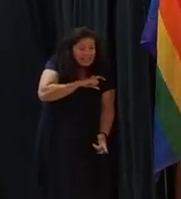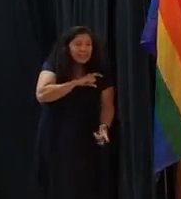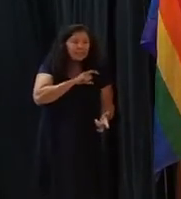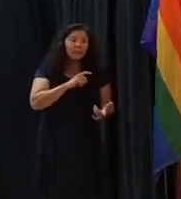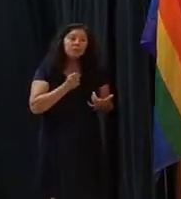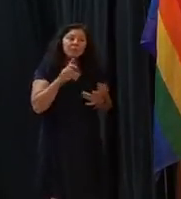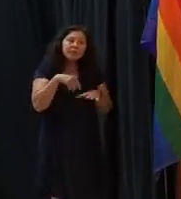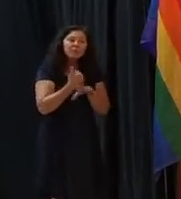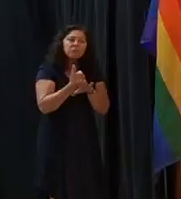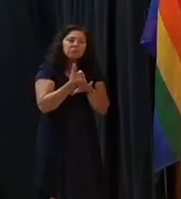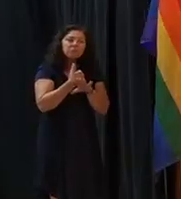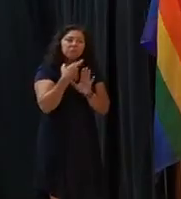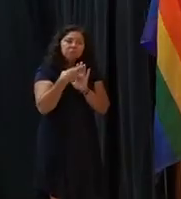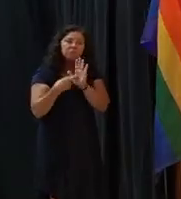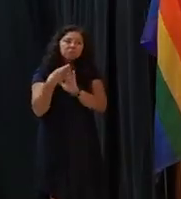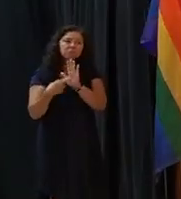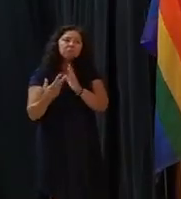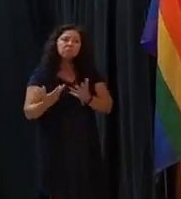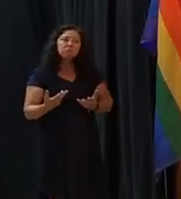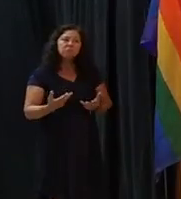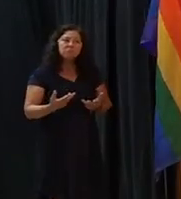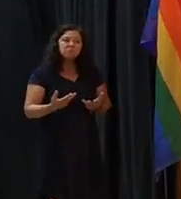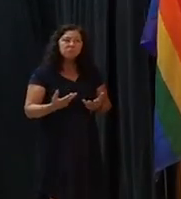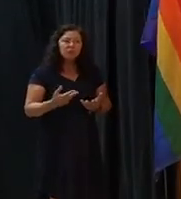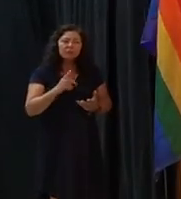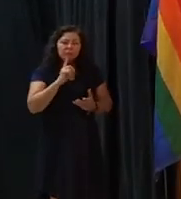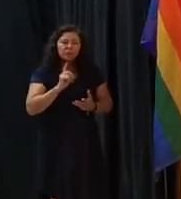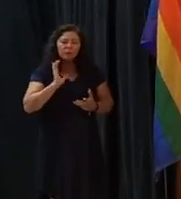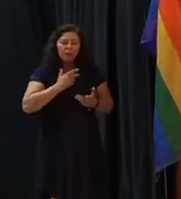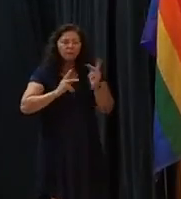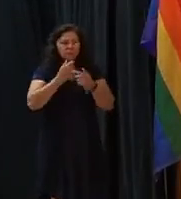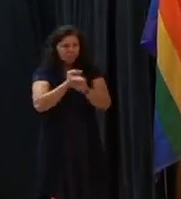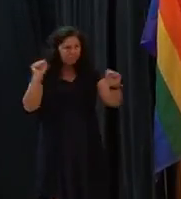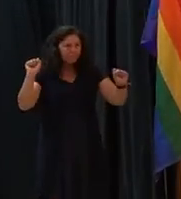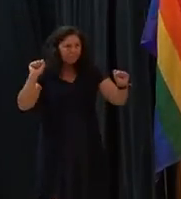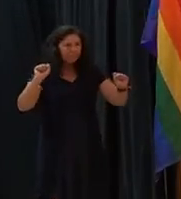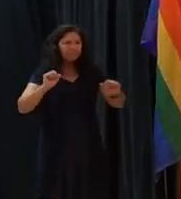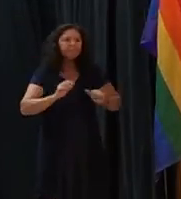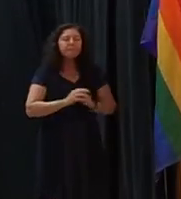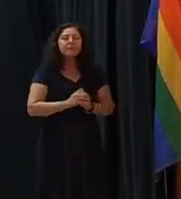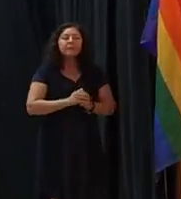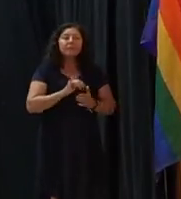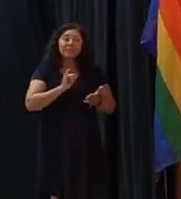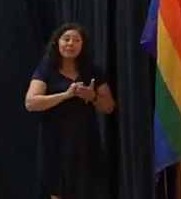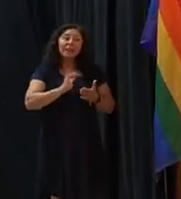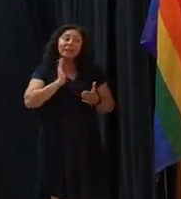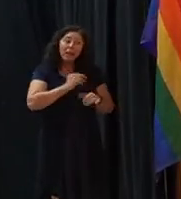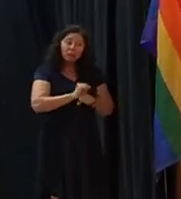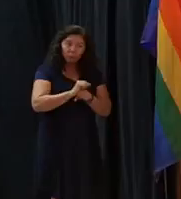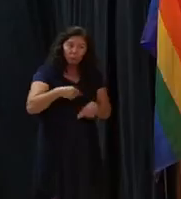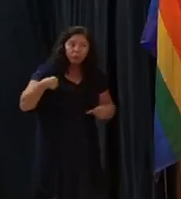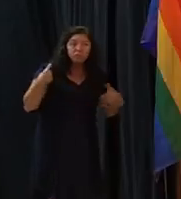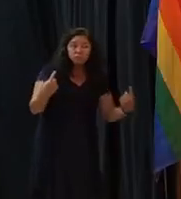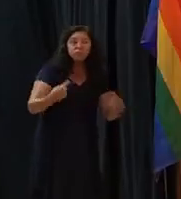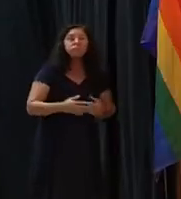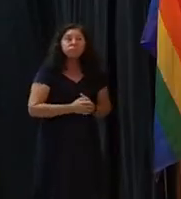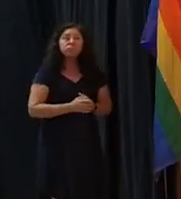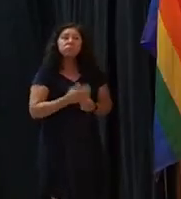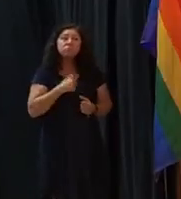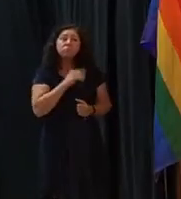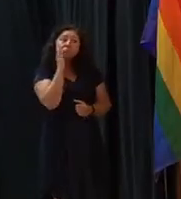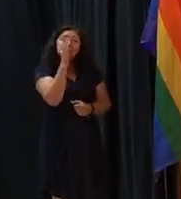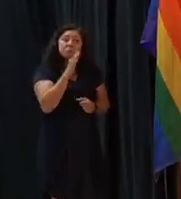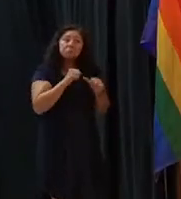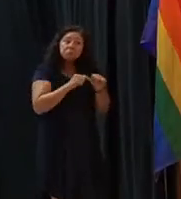protocol, we try to ensure they are safe. That's what we have done, and when I come back, we are going to